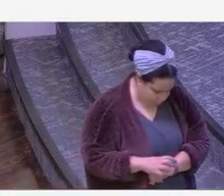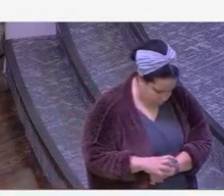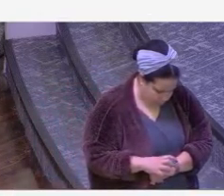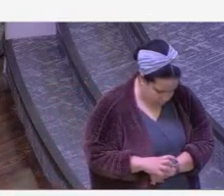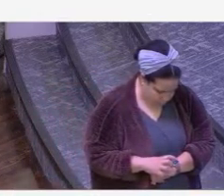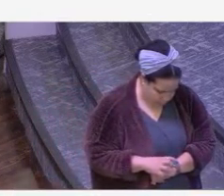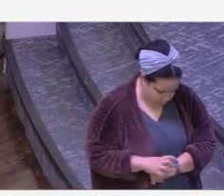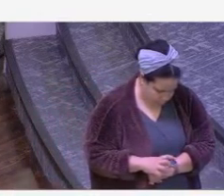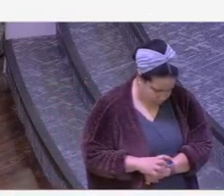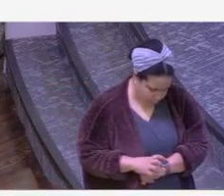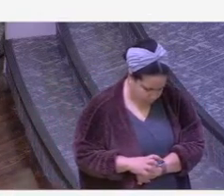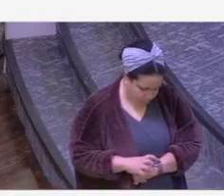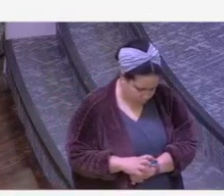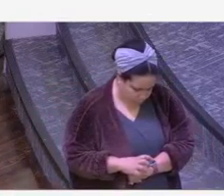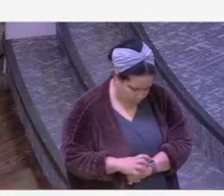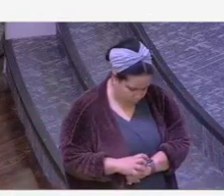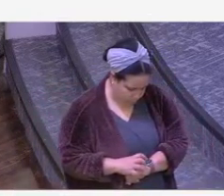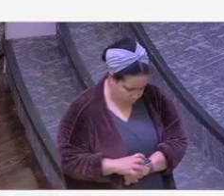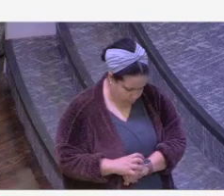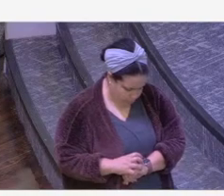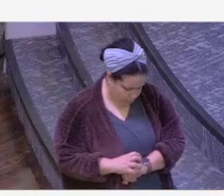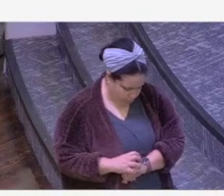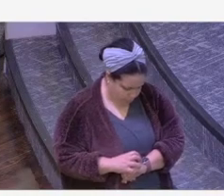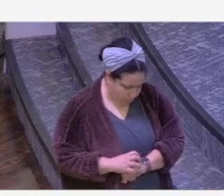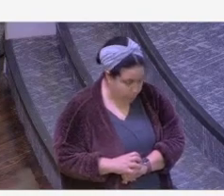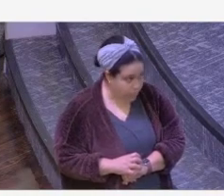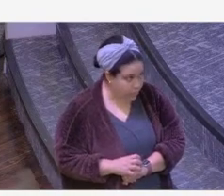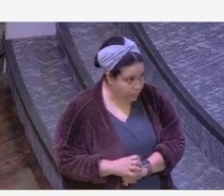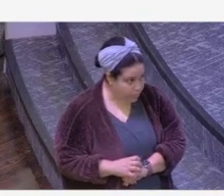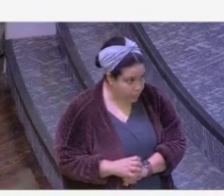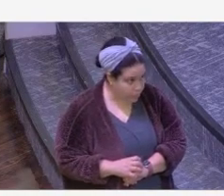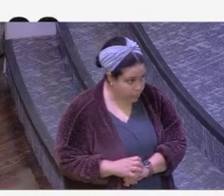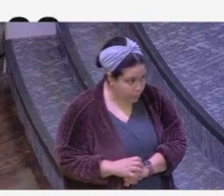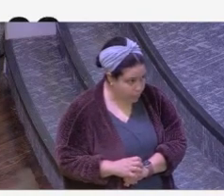given just under $300,000, while the high school would get